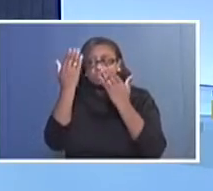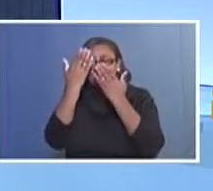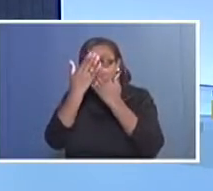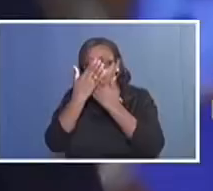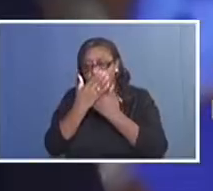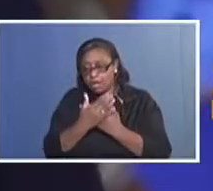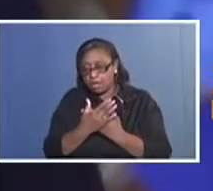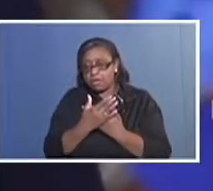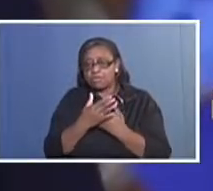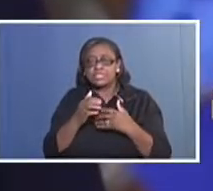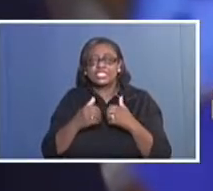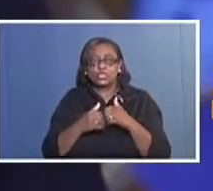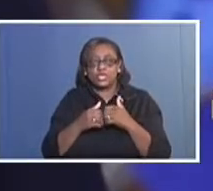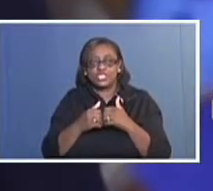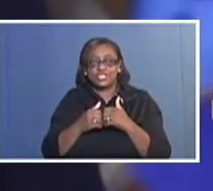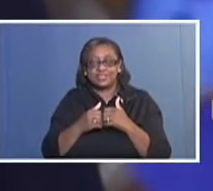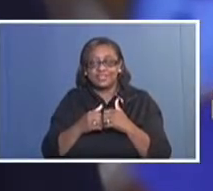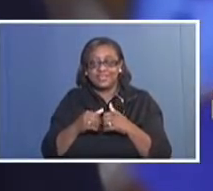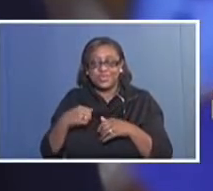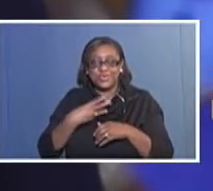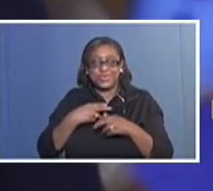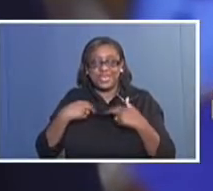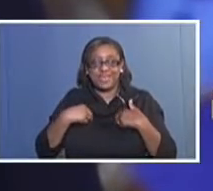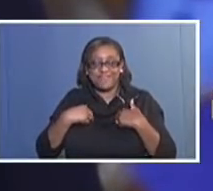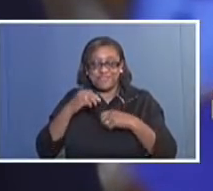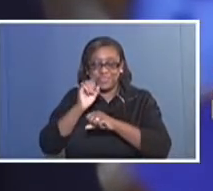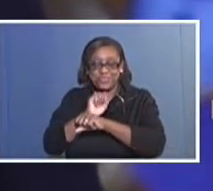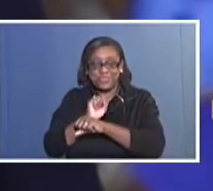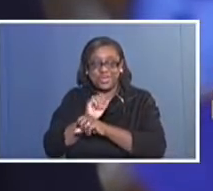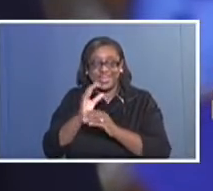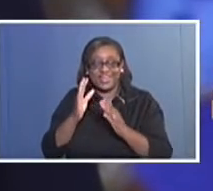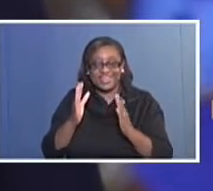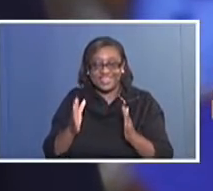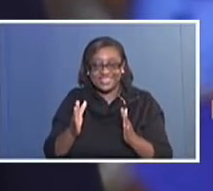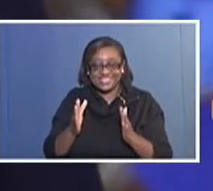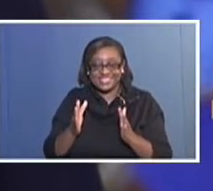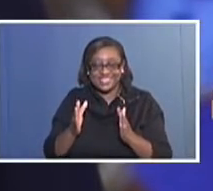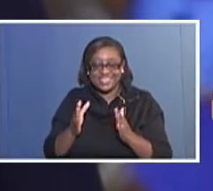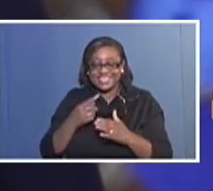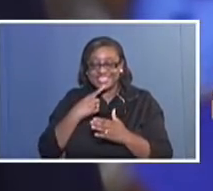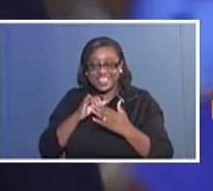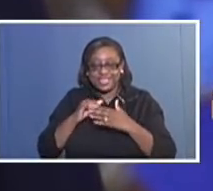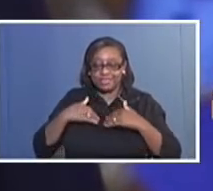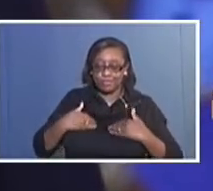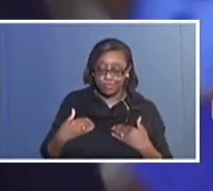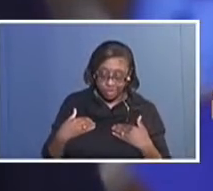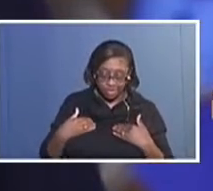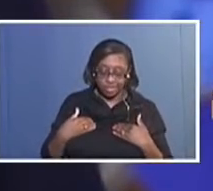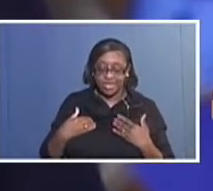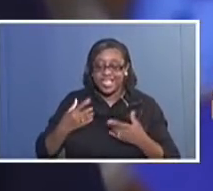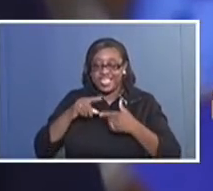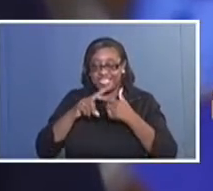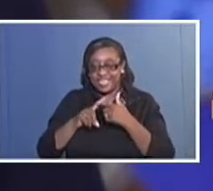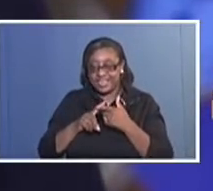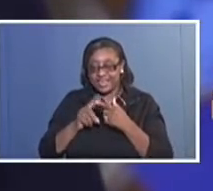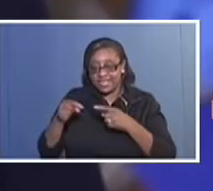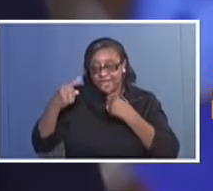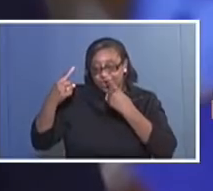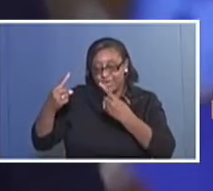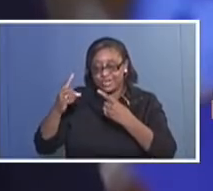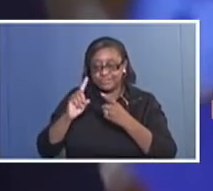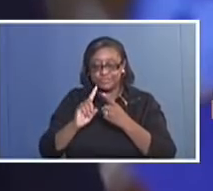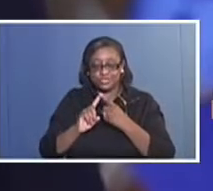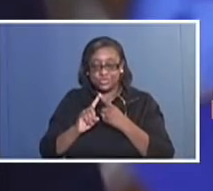situation. Many health workers were at risk of burnout. According to the